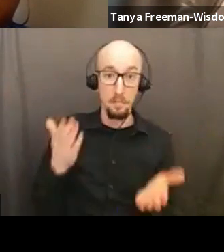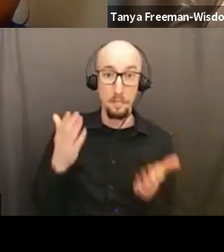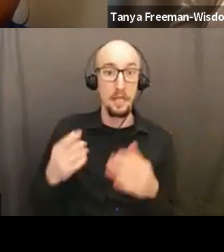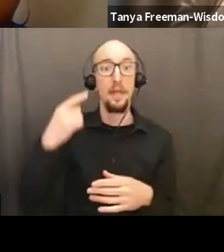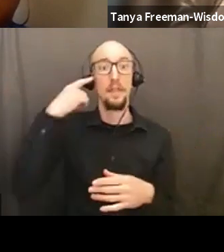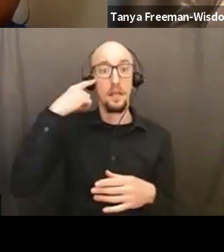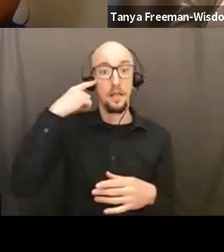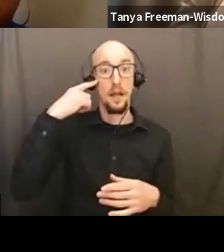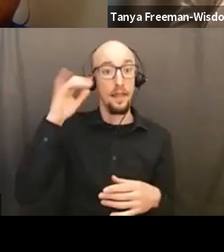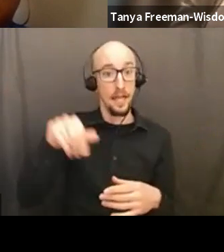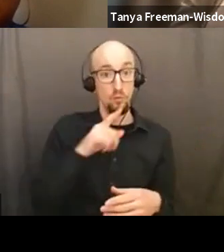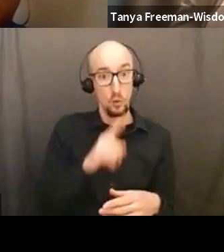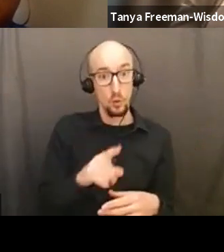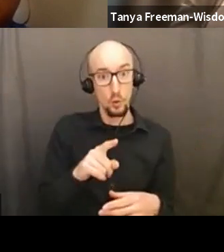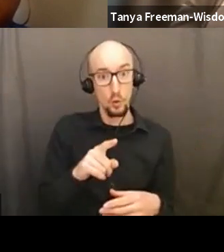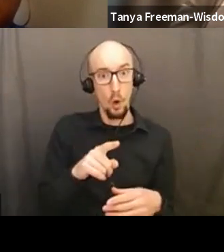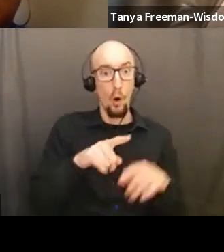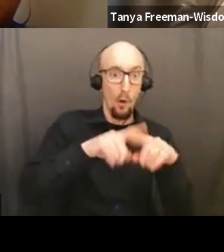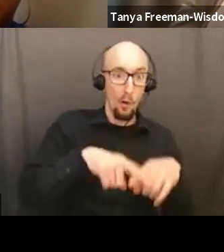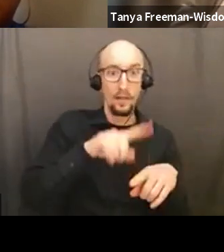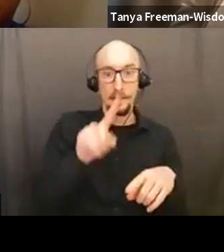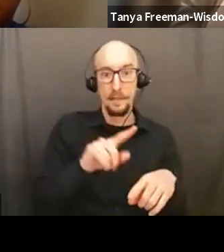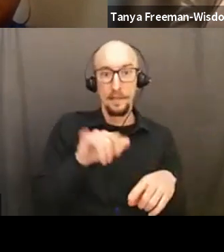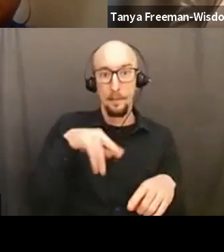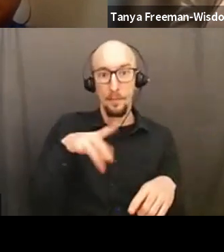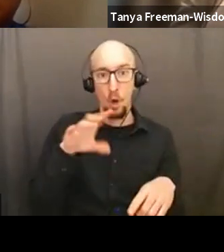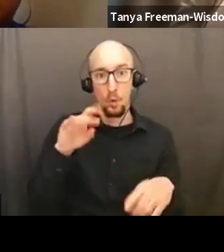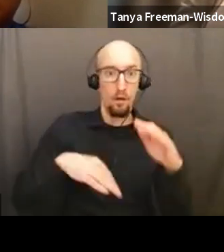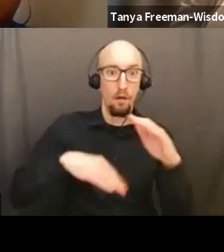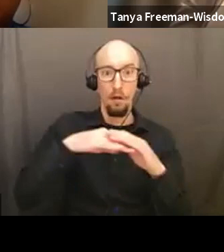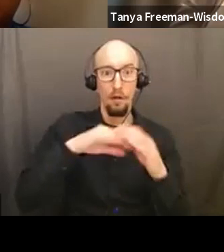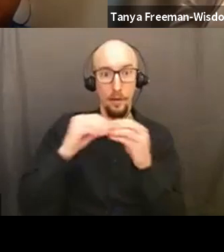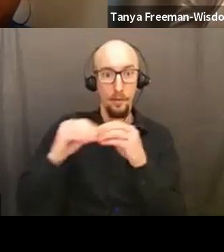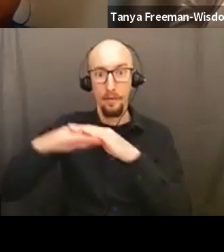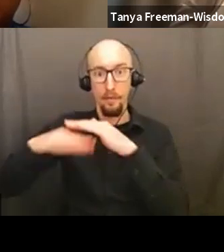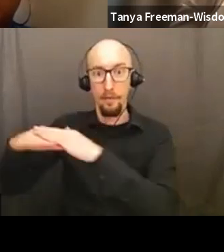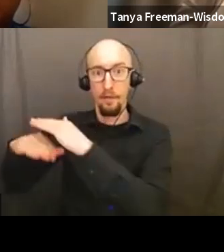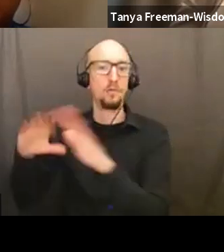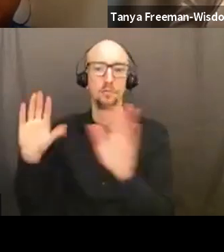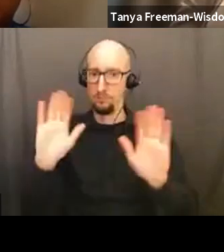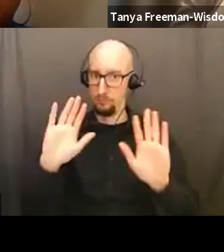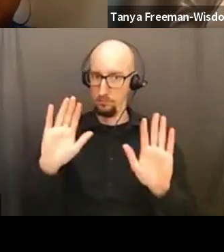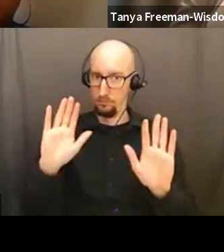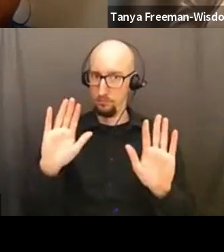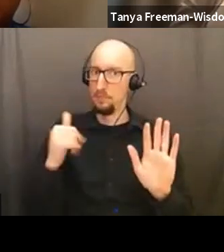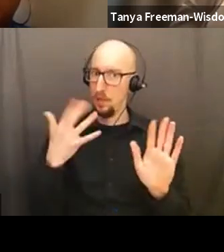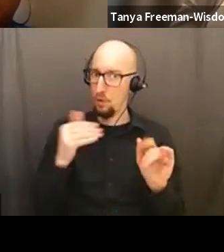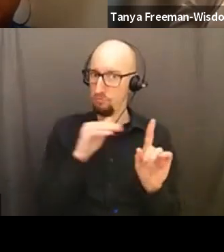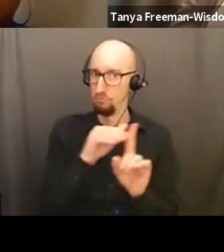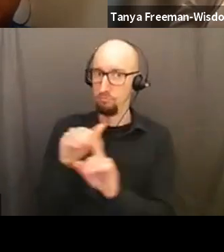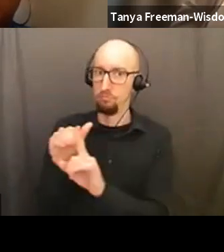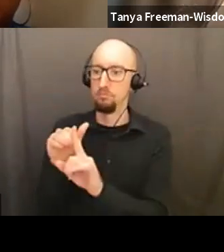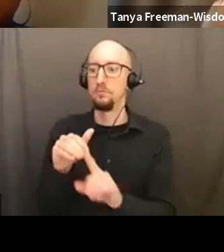think that that is the case, but I want to remind us that there